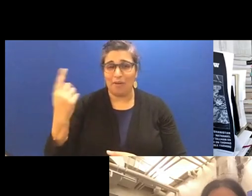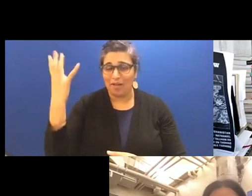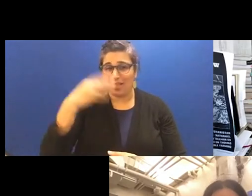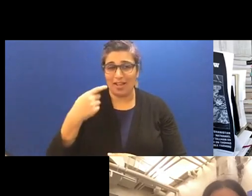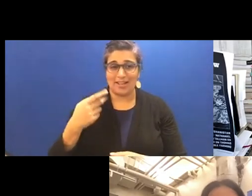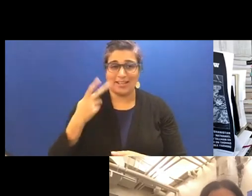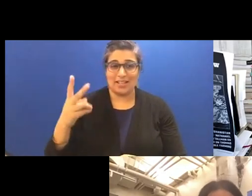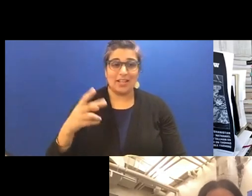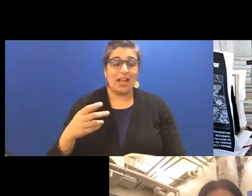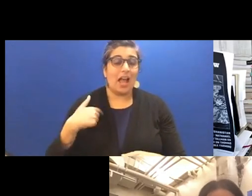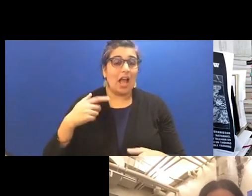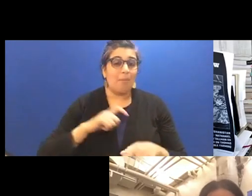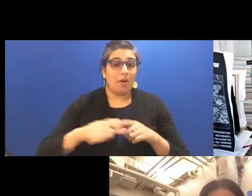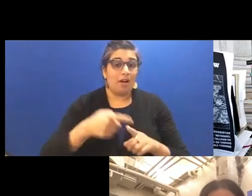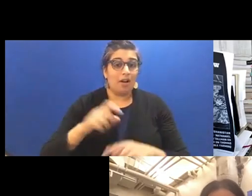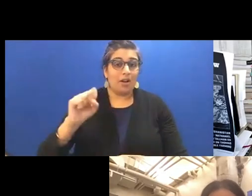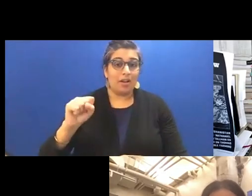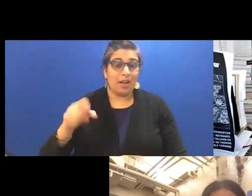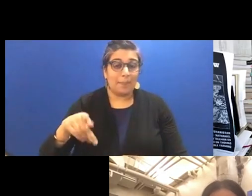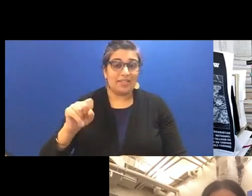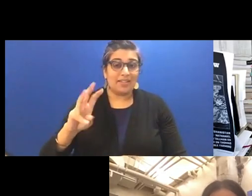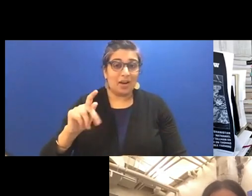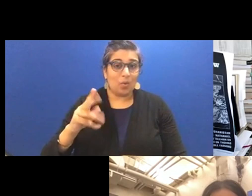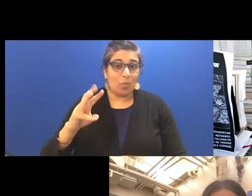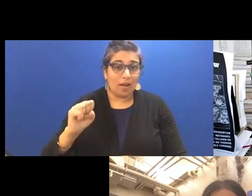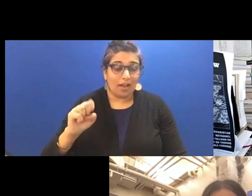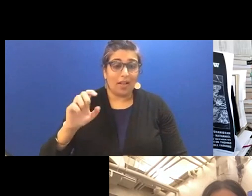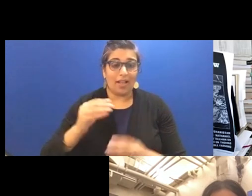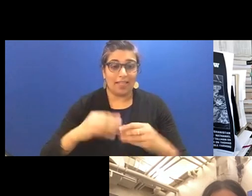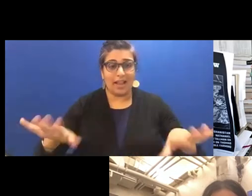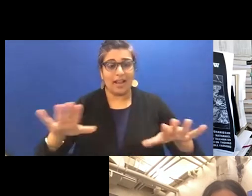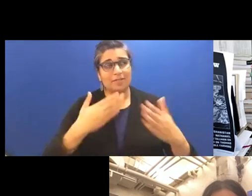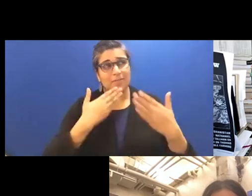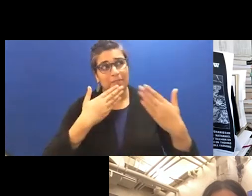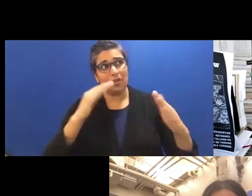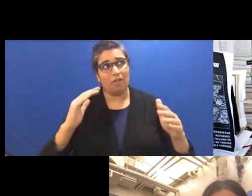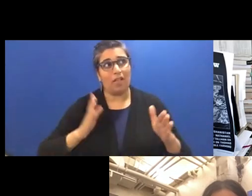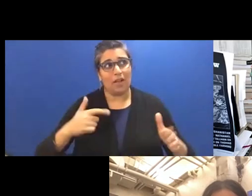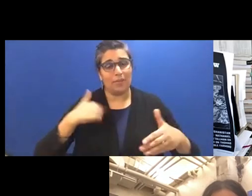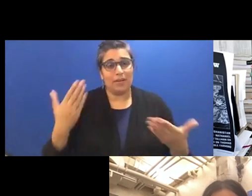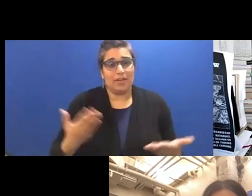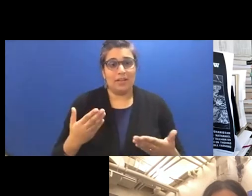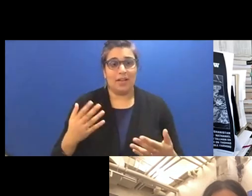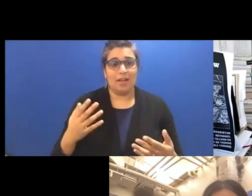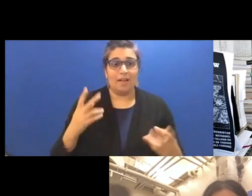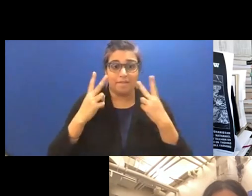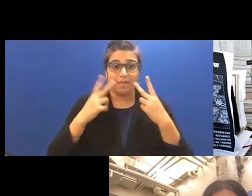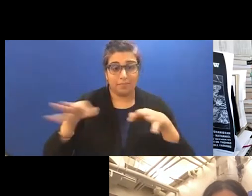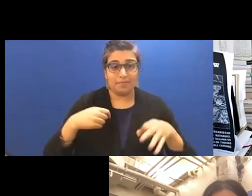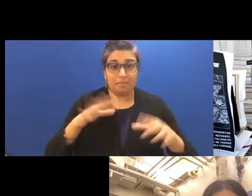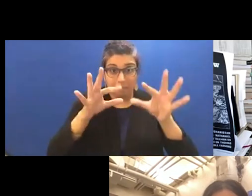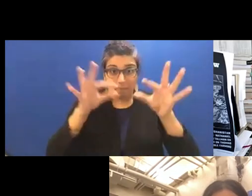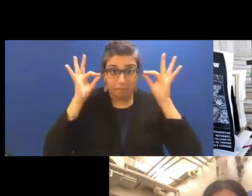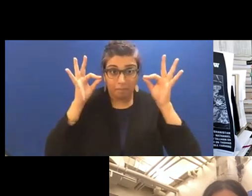in from Piscataway Lands with gratitude to for being a guest here. And quick visual description, I'm wearing glasses,